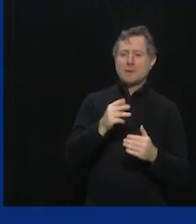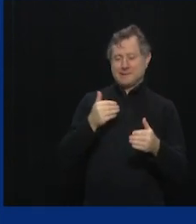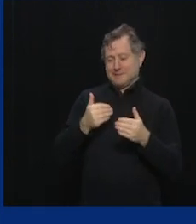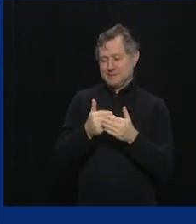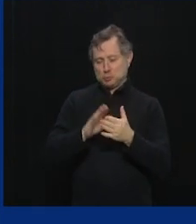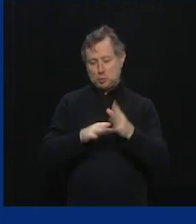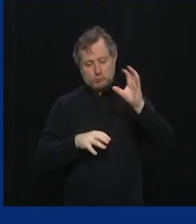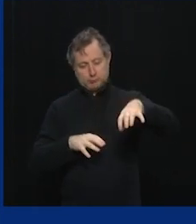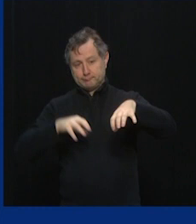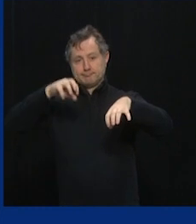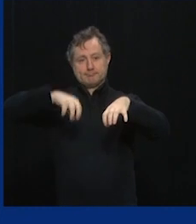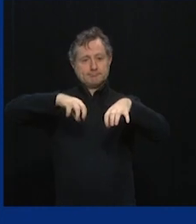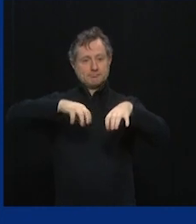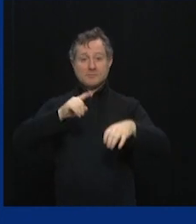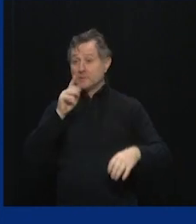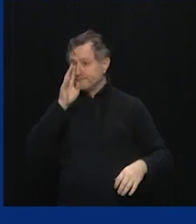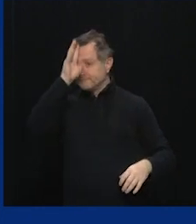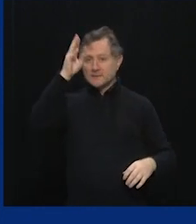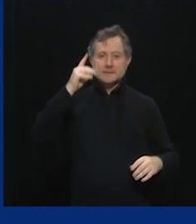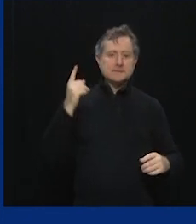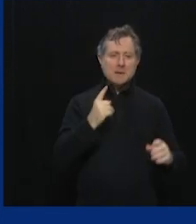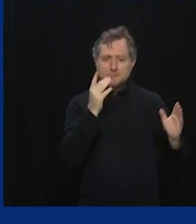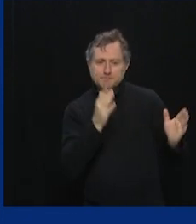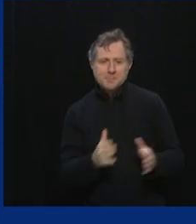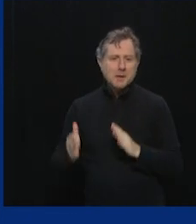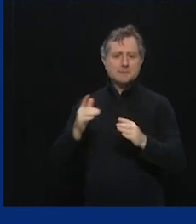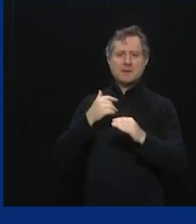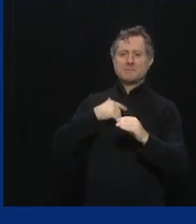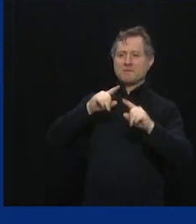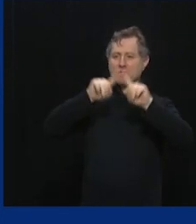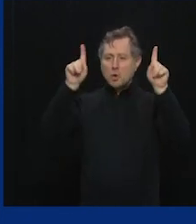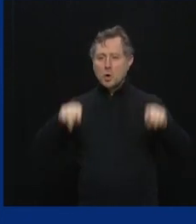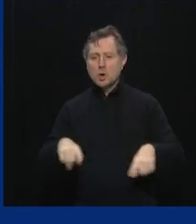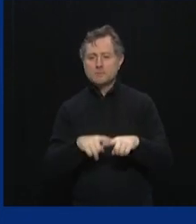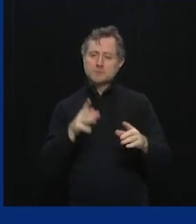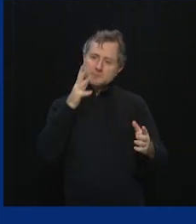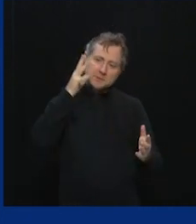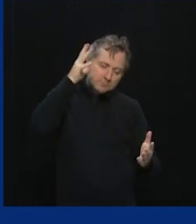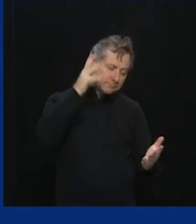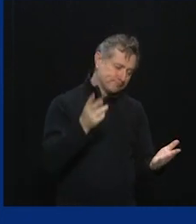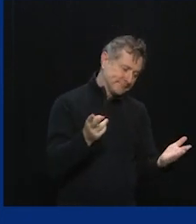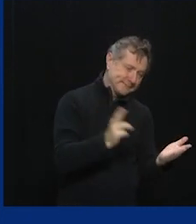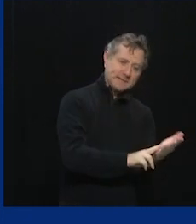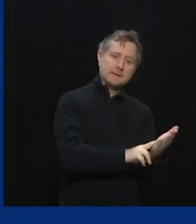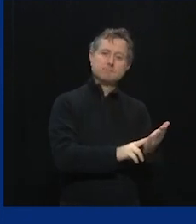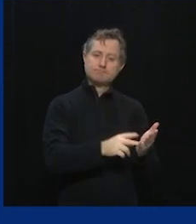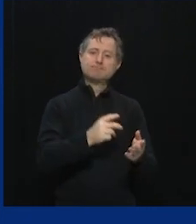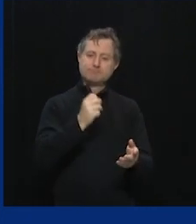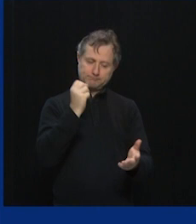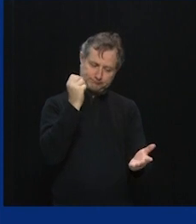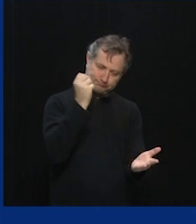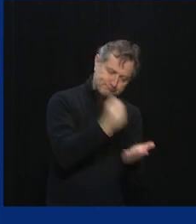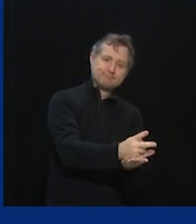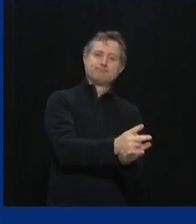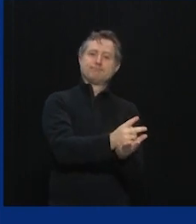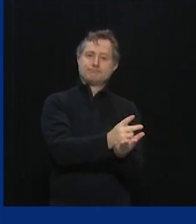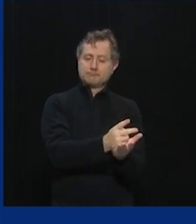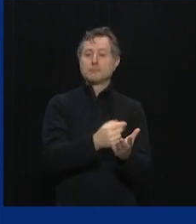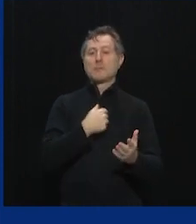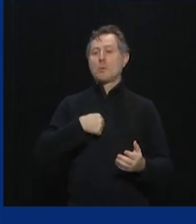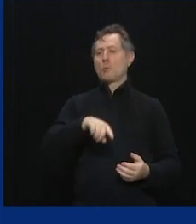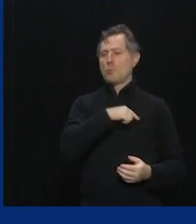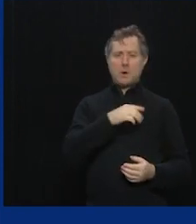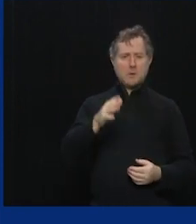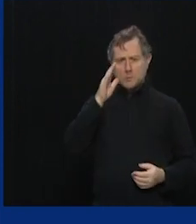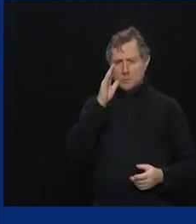with the forms. We can come up with a parental approval slip, the permission slip that parents may need. We will make this as easy